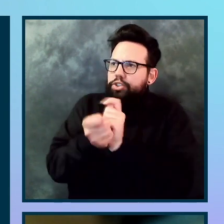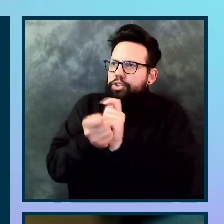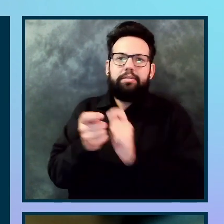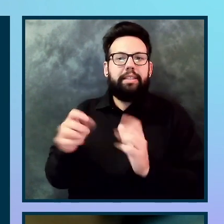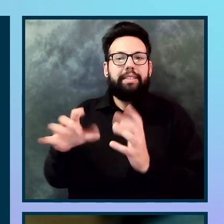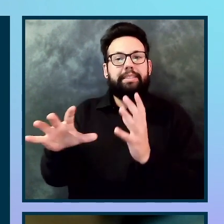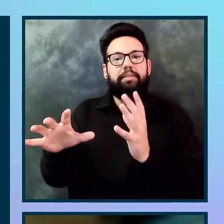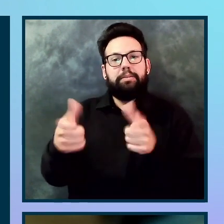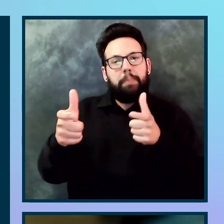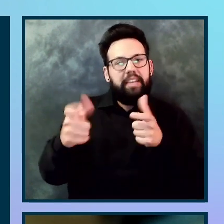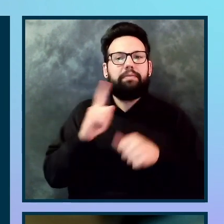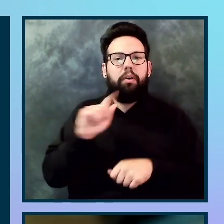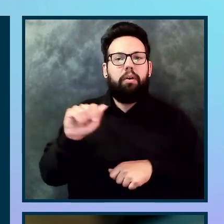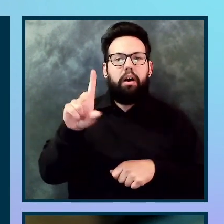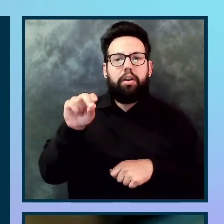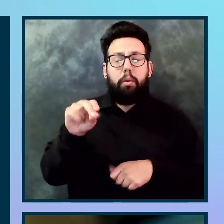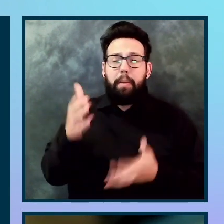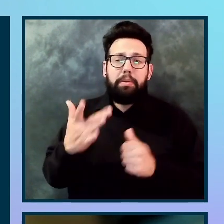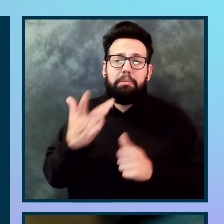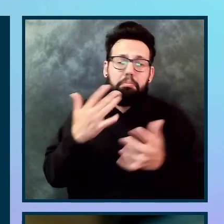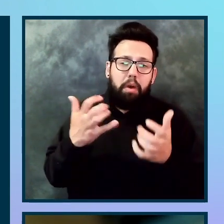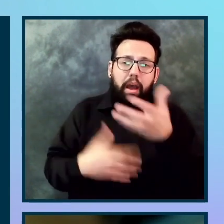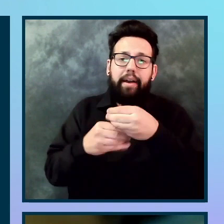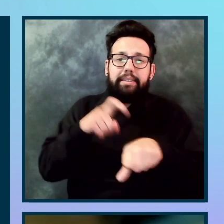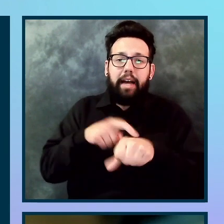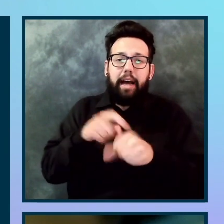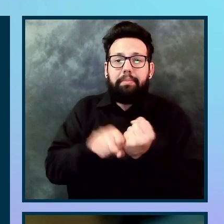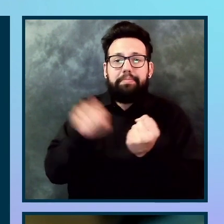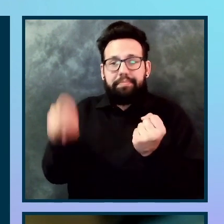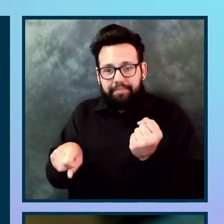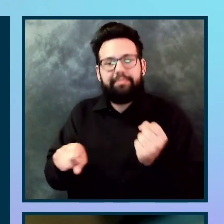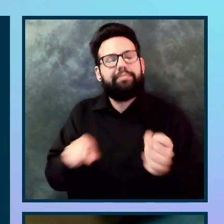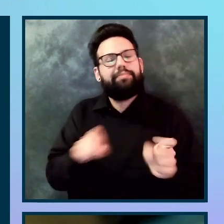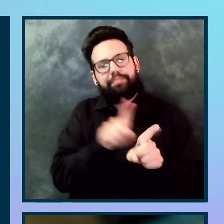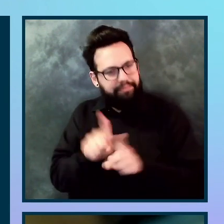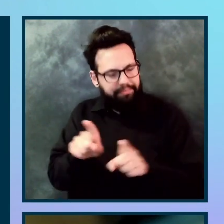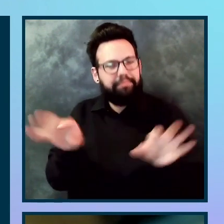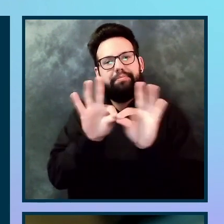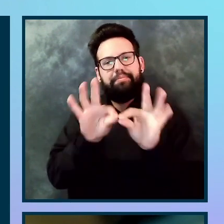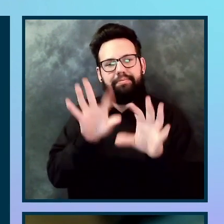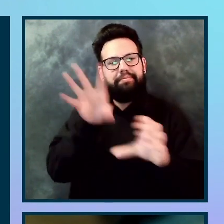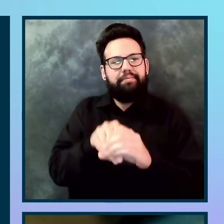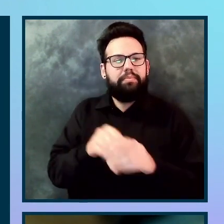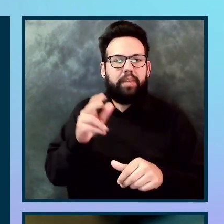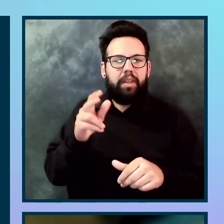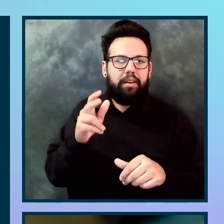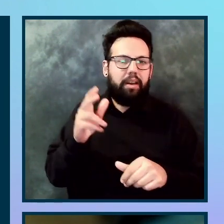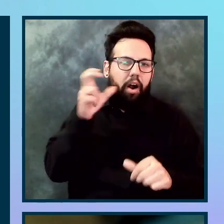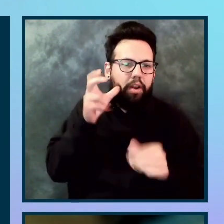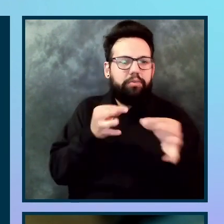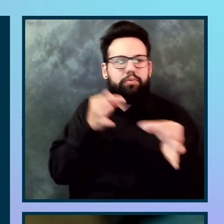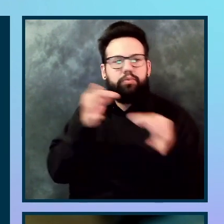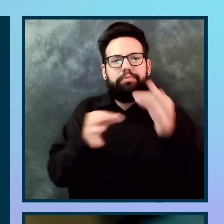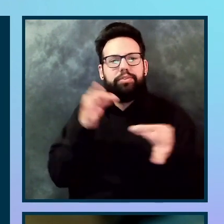delay. We want to make sure that we use audio descriptions. So we can have things like a normal audio